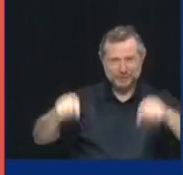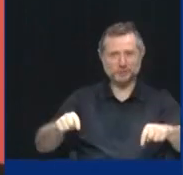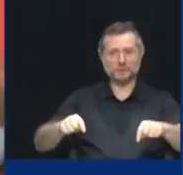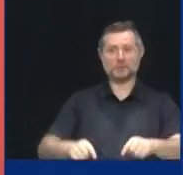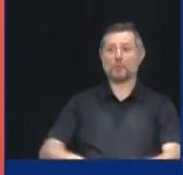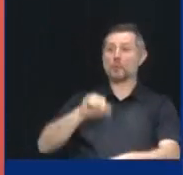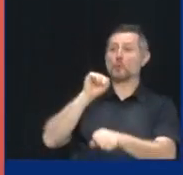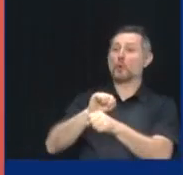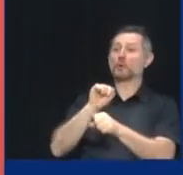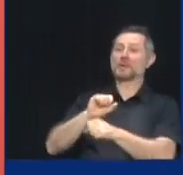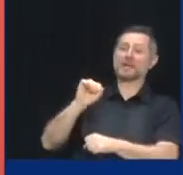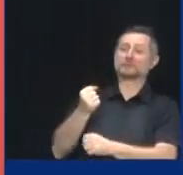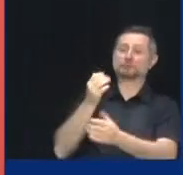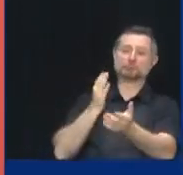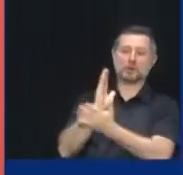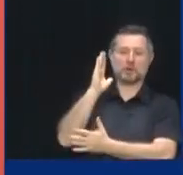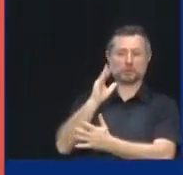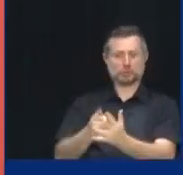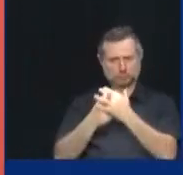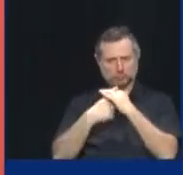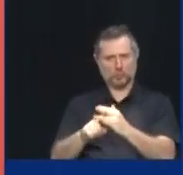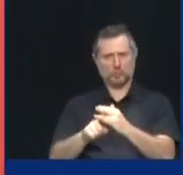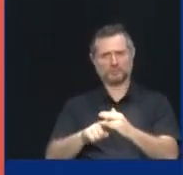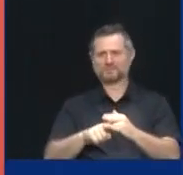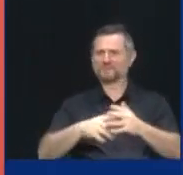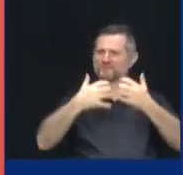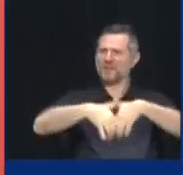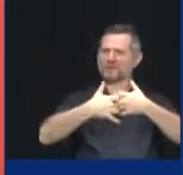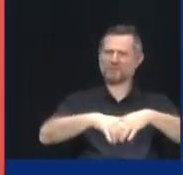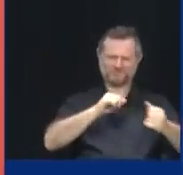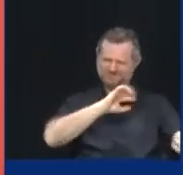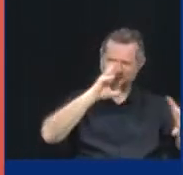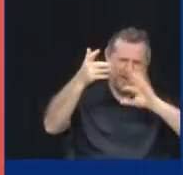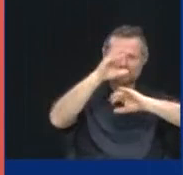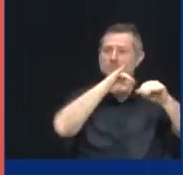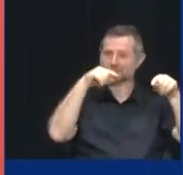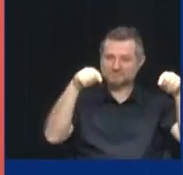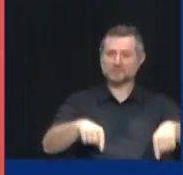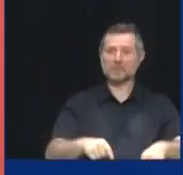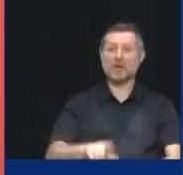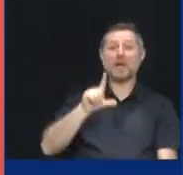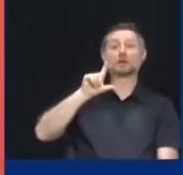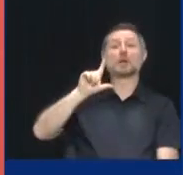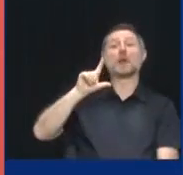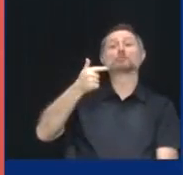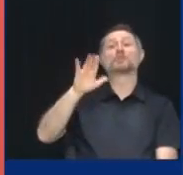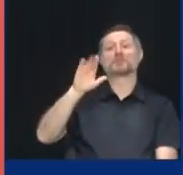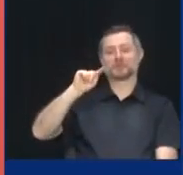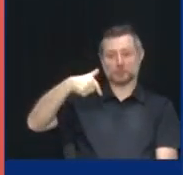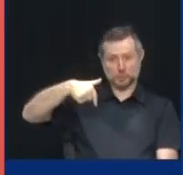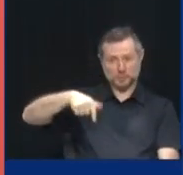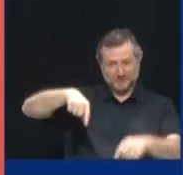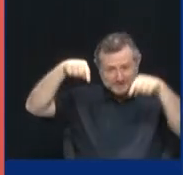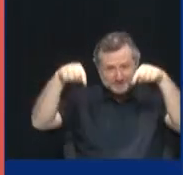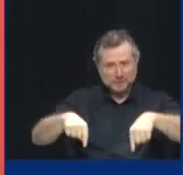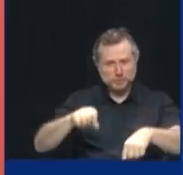shirtwaist factory fire here in New York. LGBTQ rights started Stonewall here in New